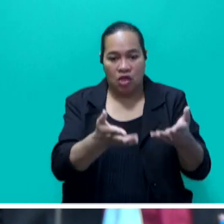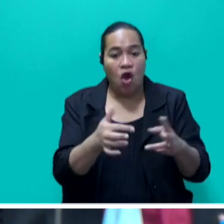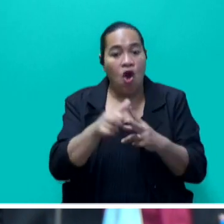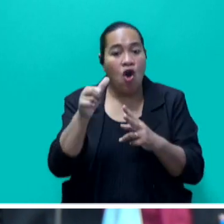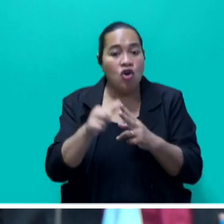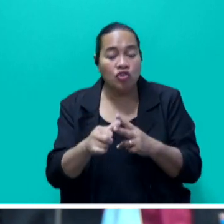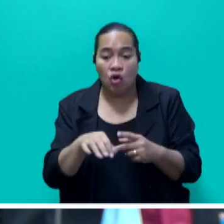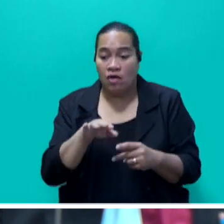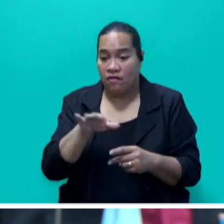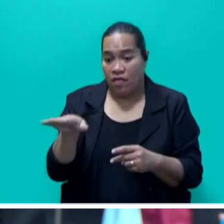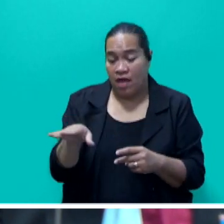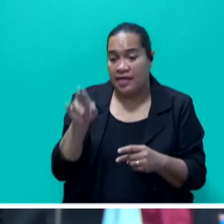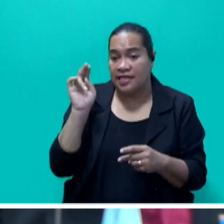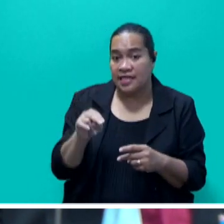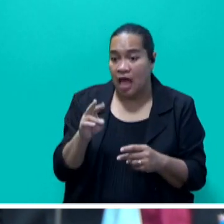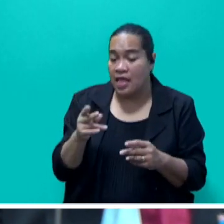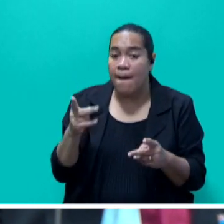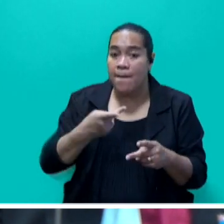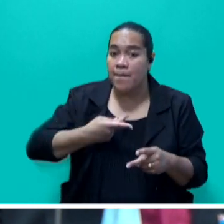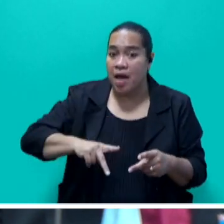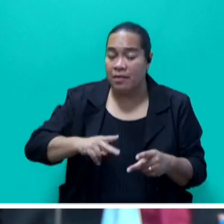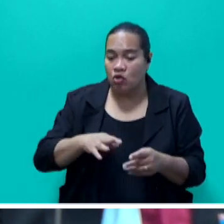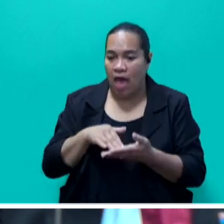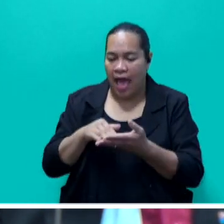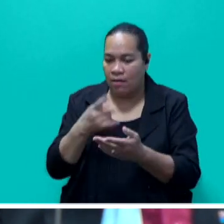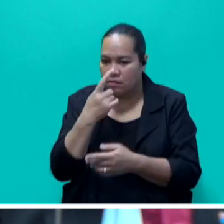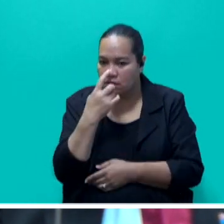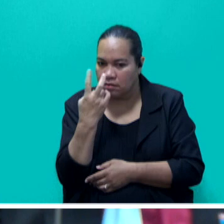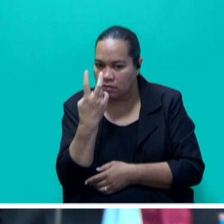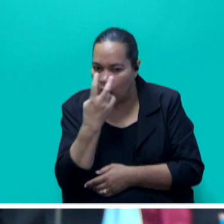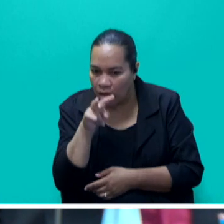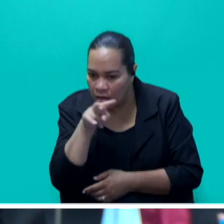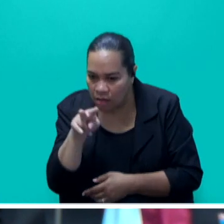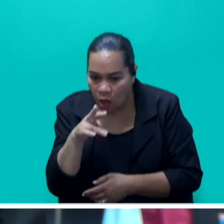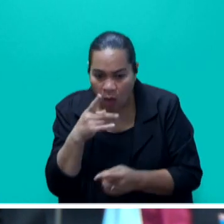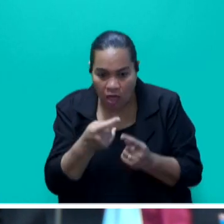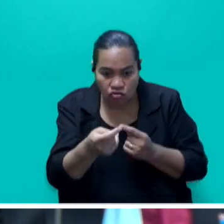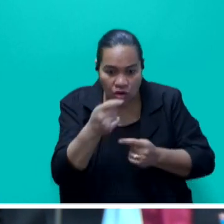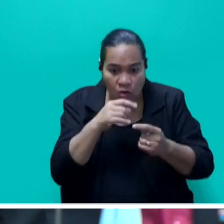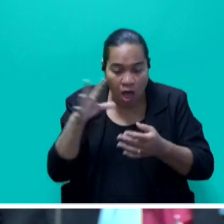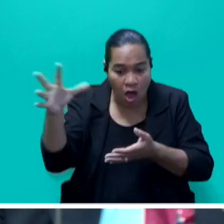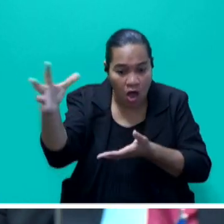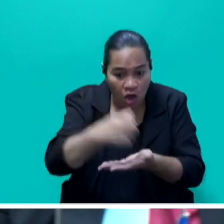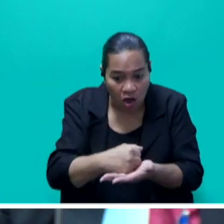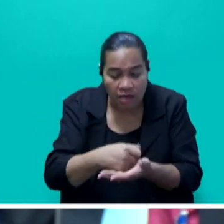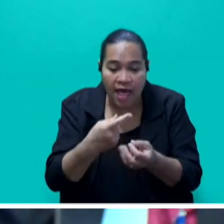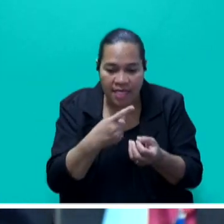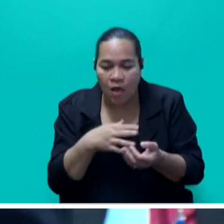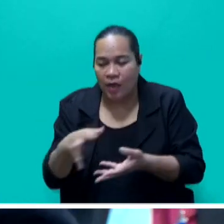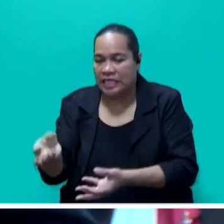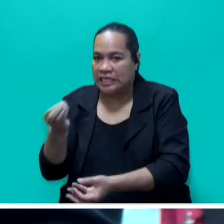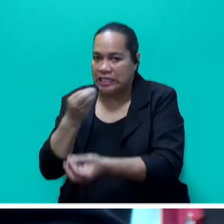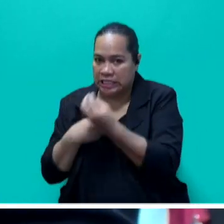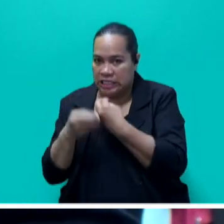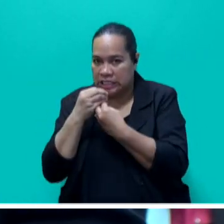the needed permits to help track the fish chain from when it is caught until when it is eaten.